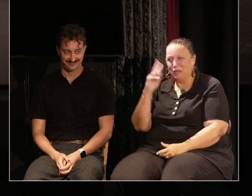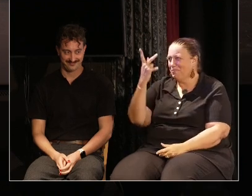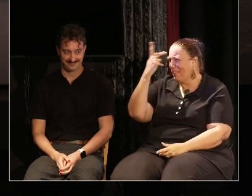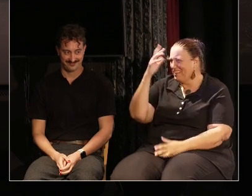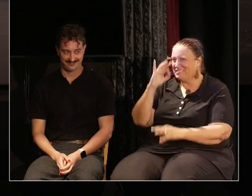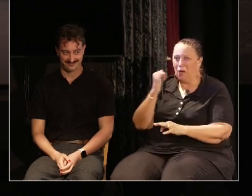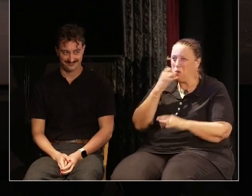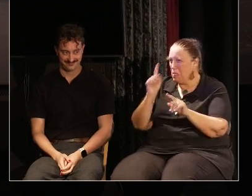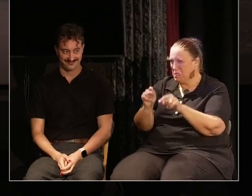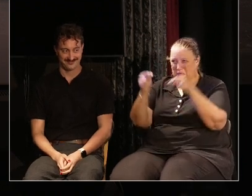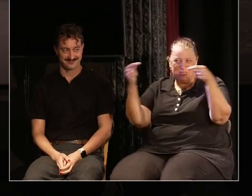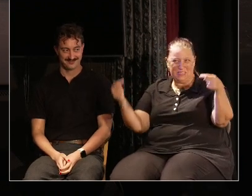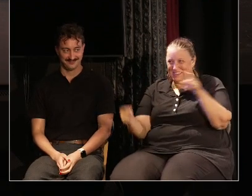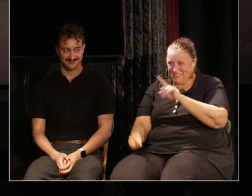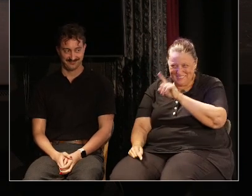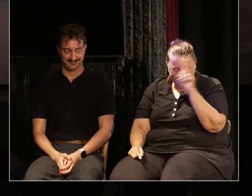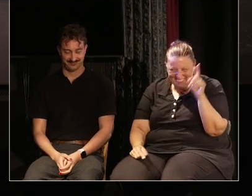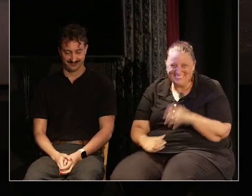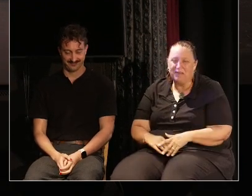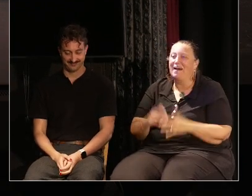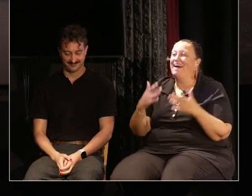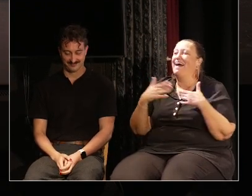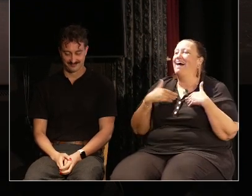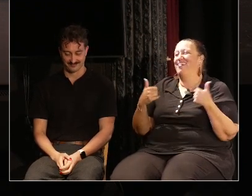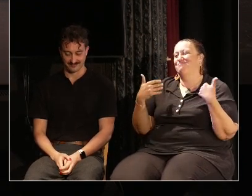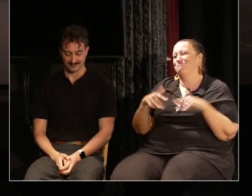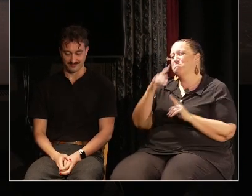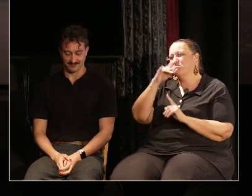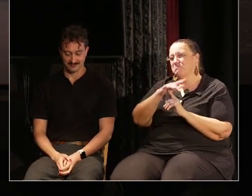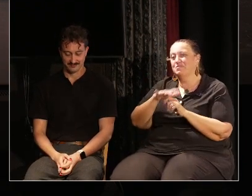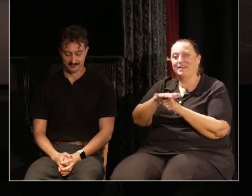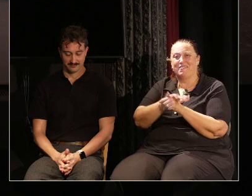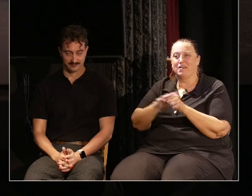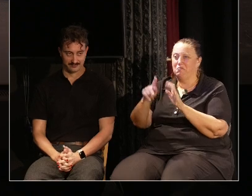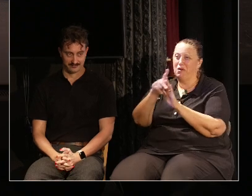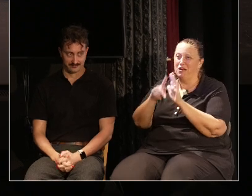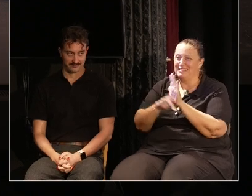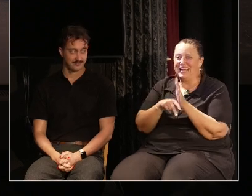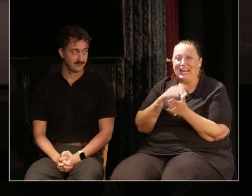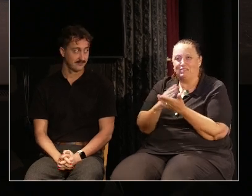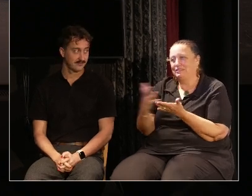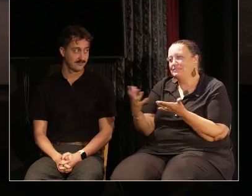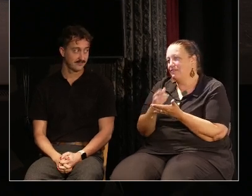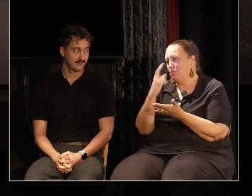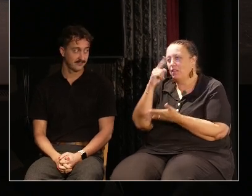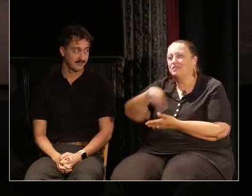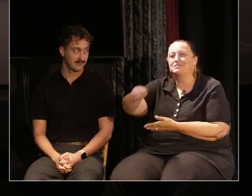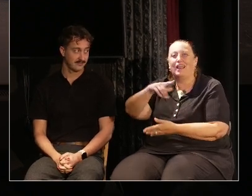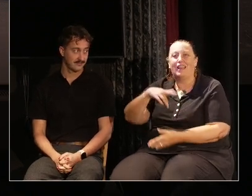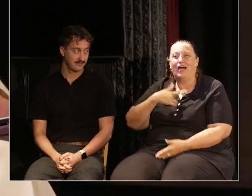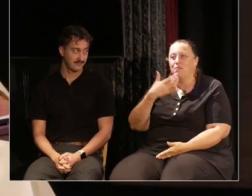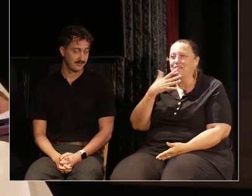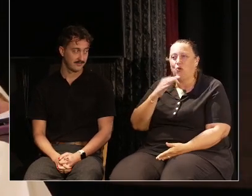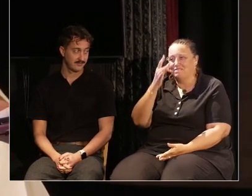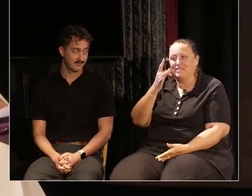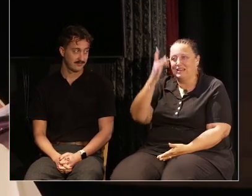have to be polarised. But health is really one of those areas where policy literally saves lives. So let's not forget that